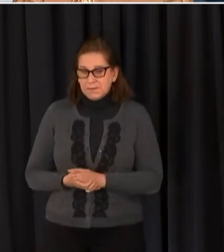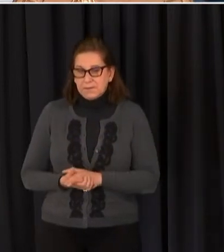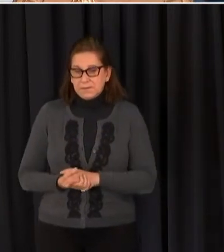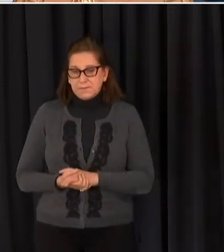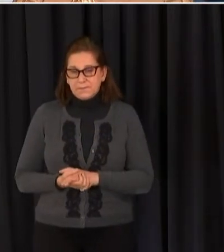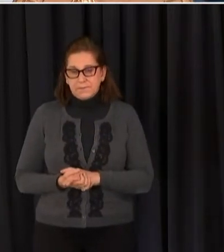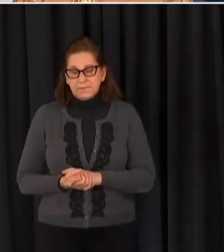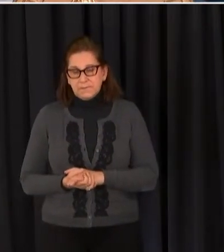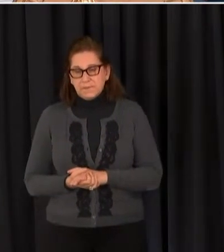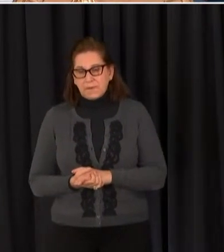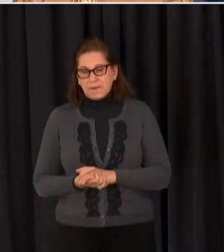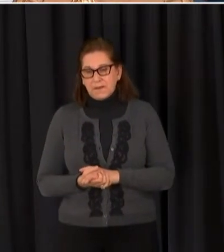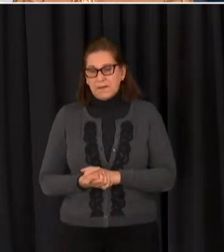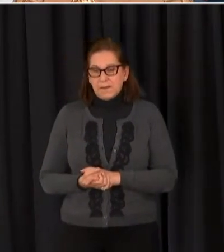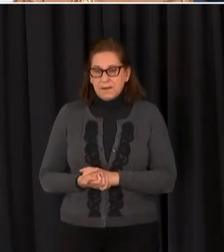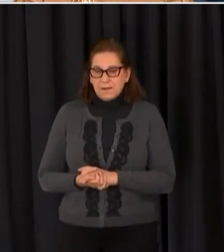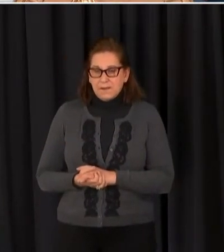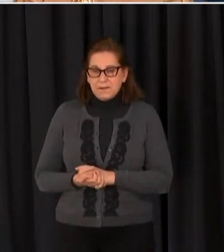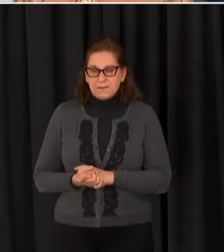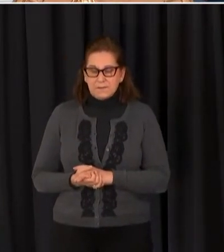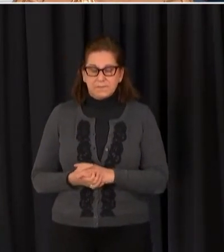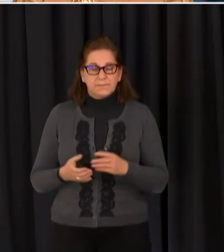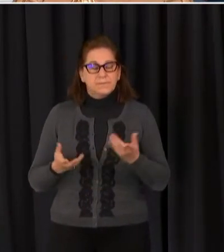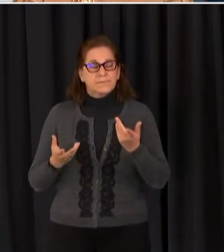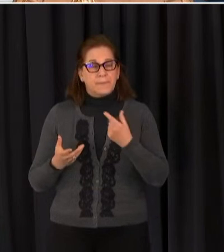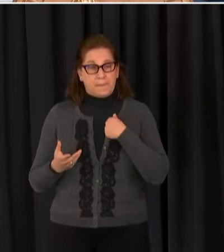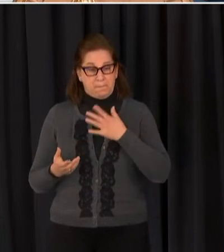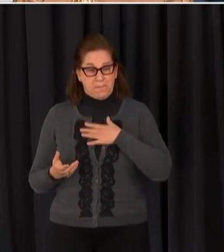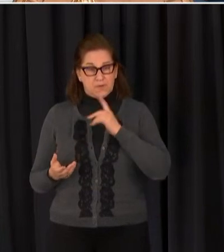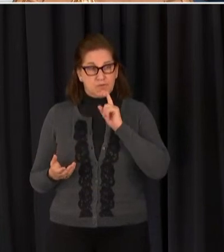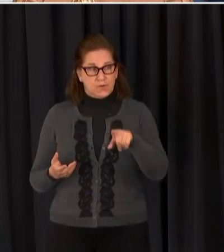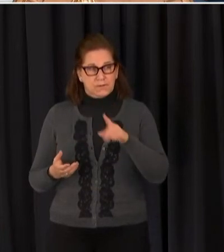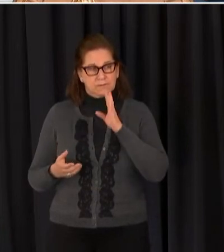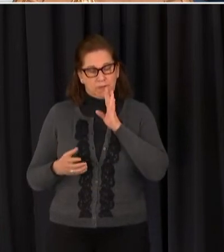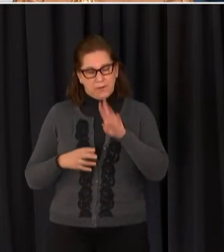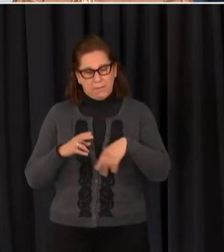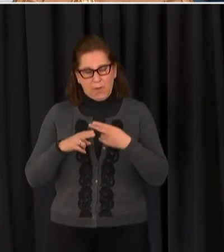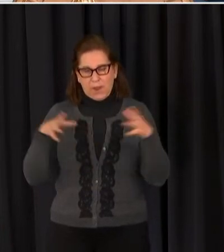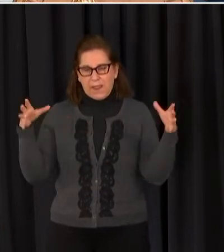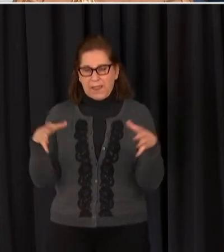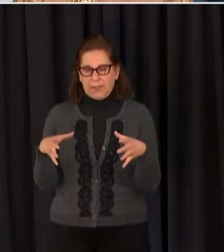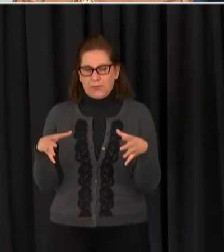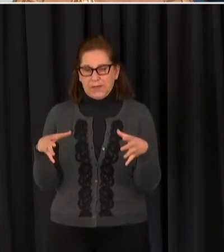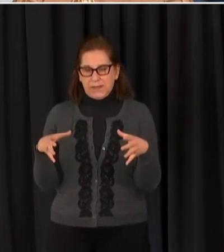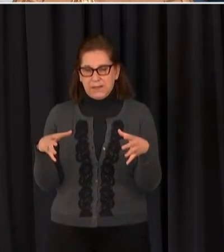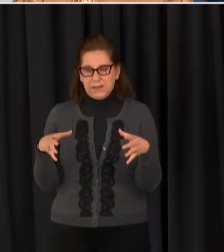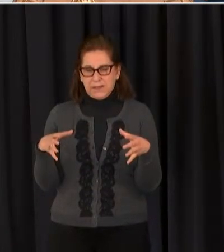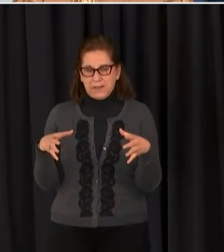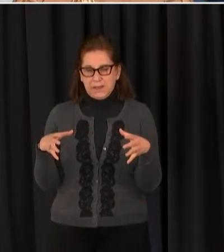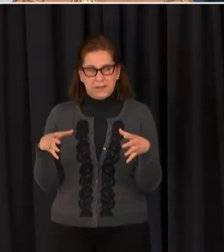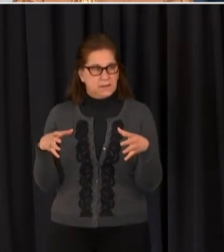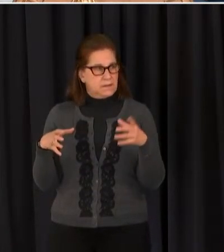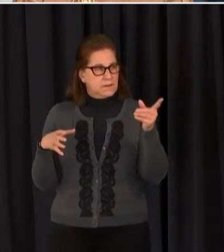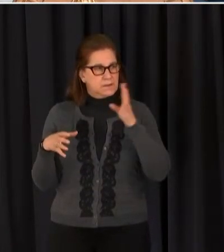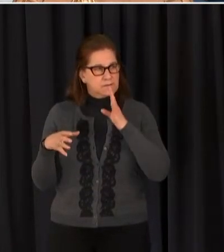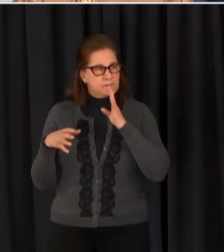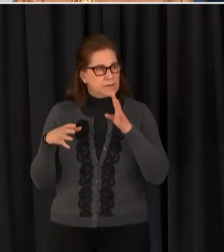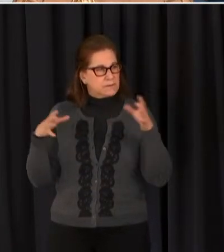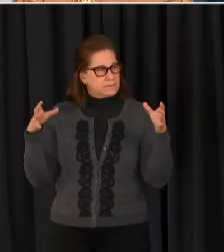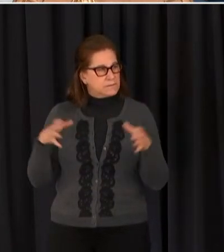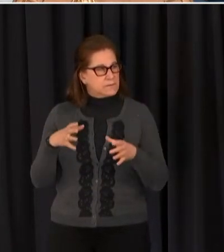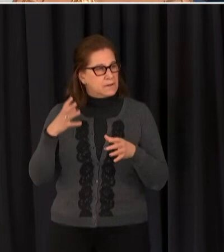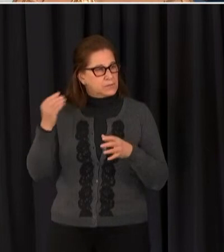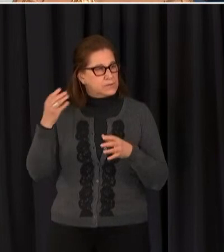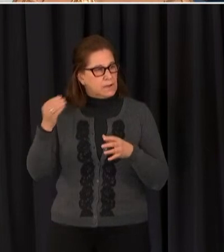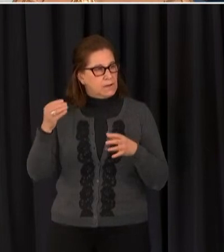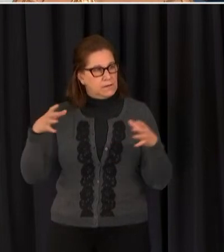So I'll start with gatherings, and on the next slide, we've ordered